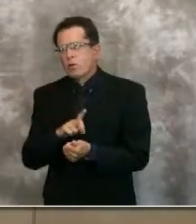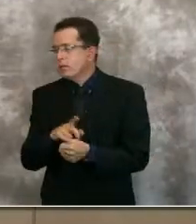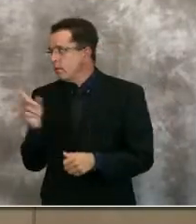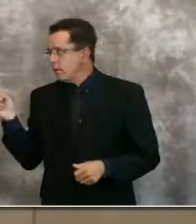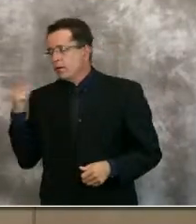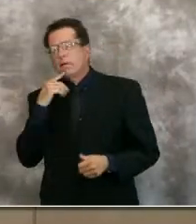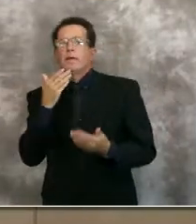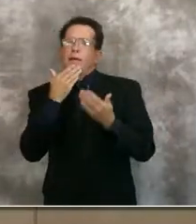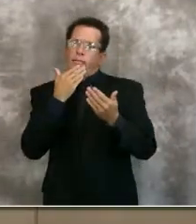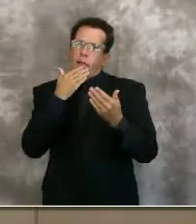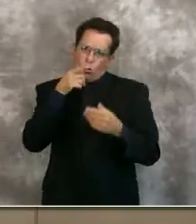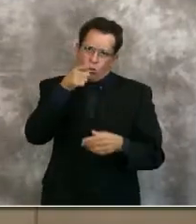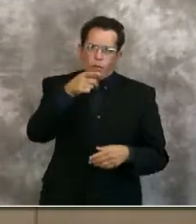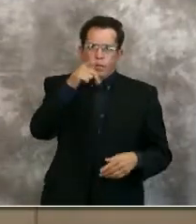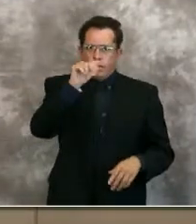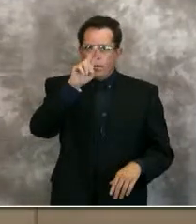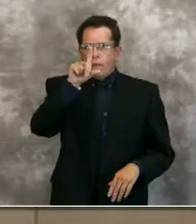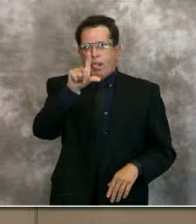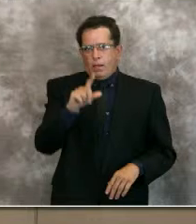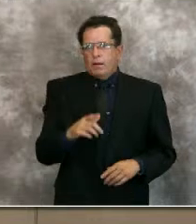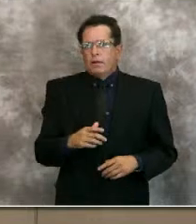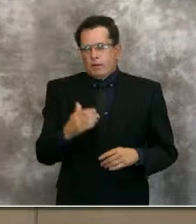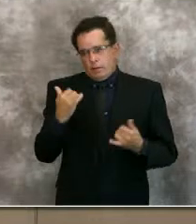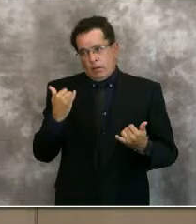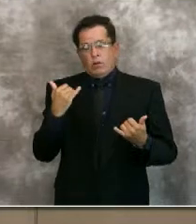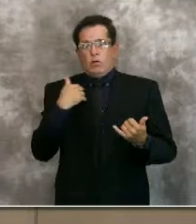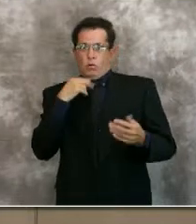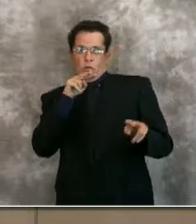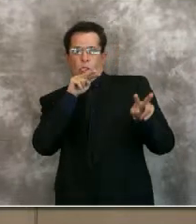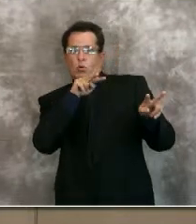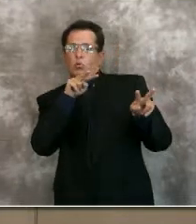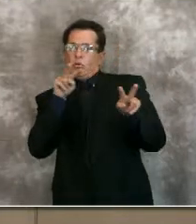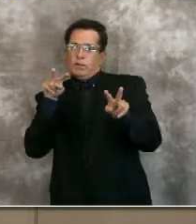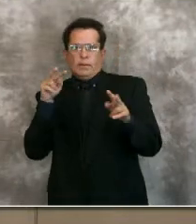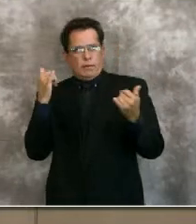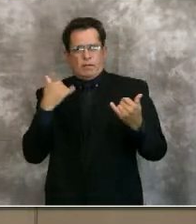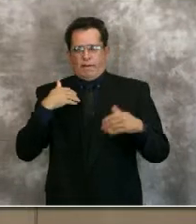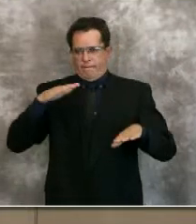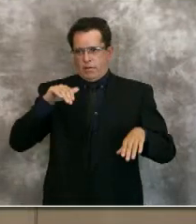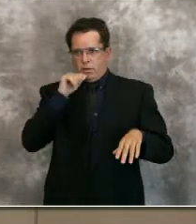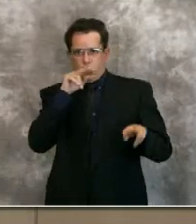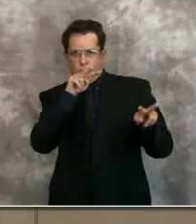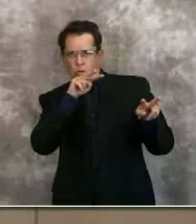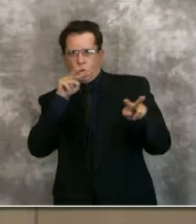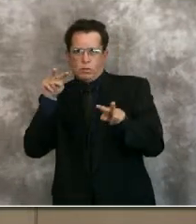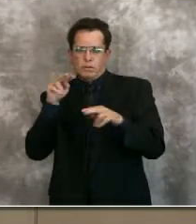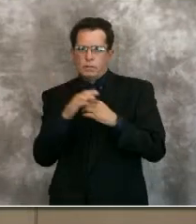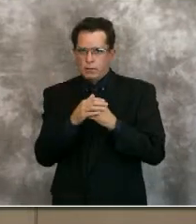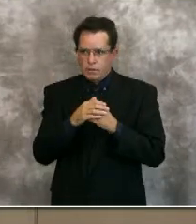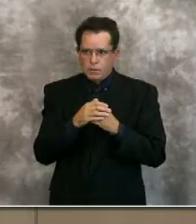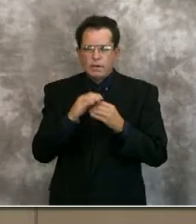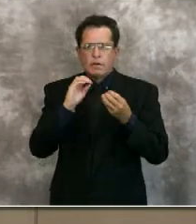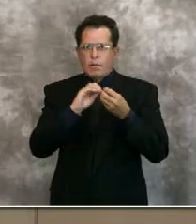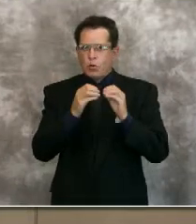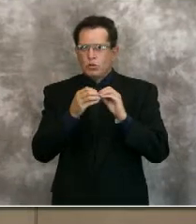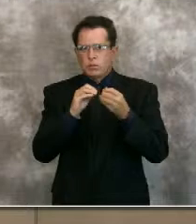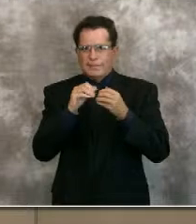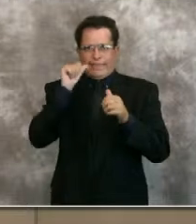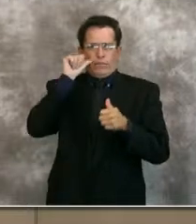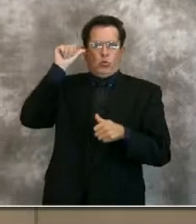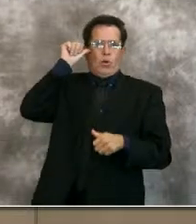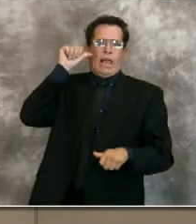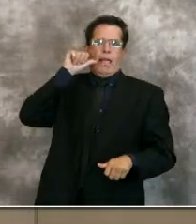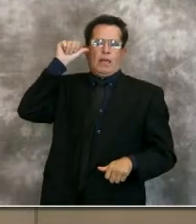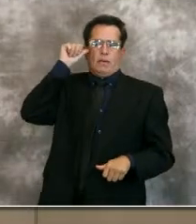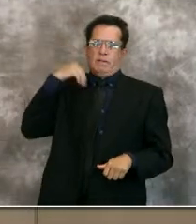Thank you for that question, Paul. We haven't been able to analyze the numbers that were reported just